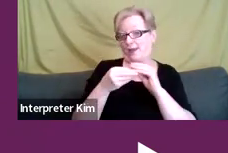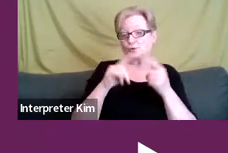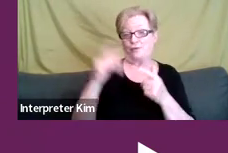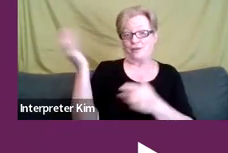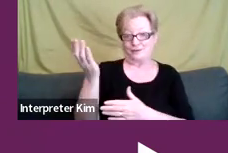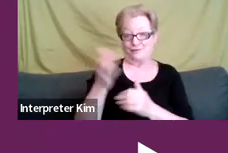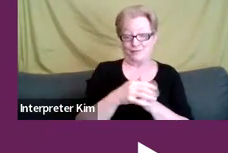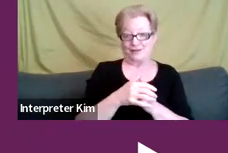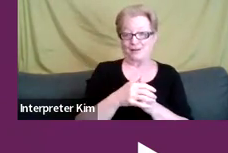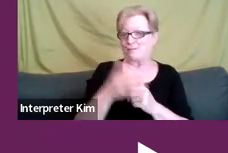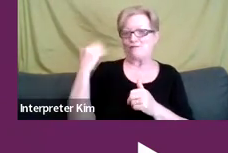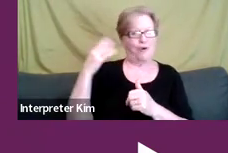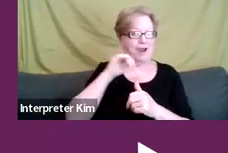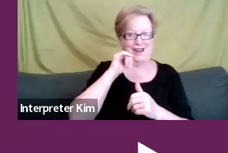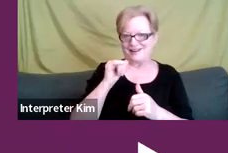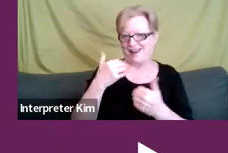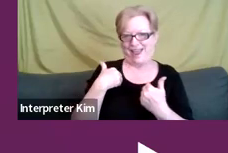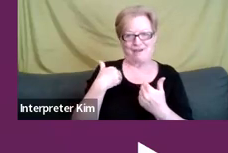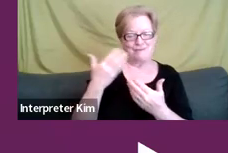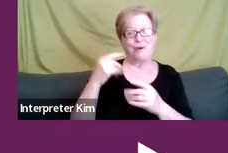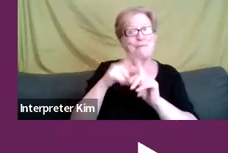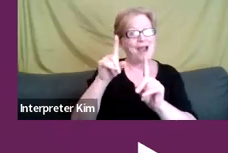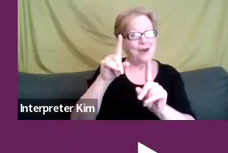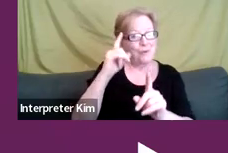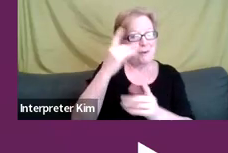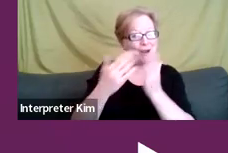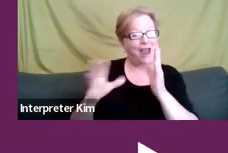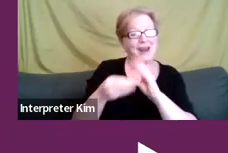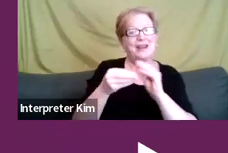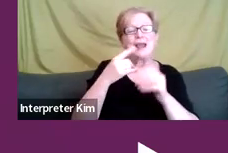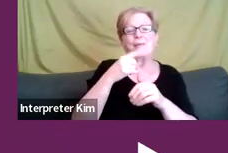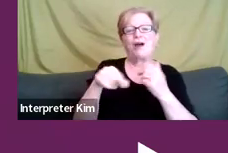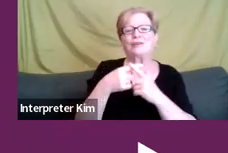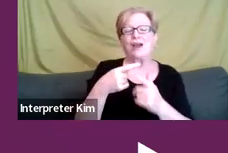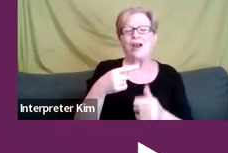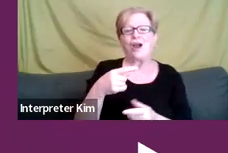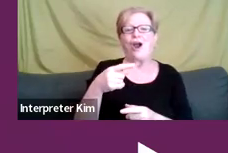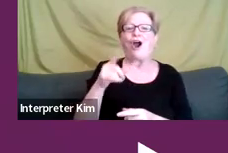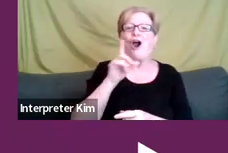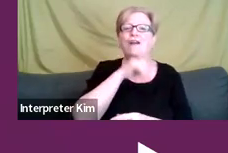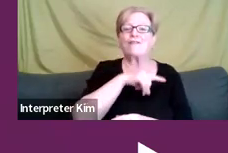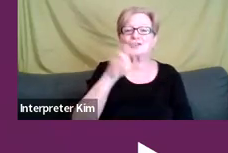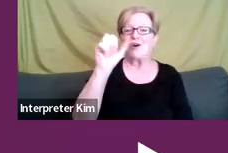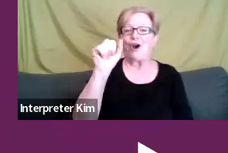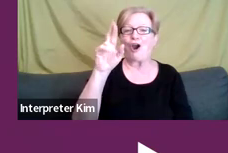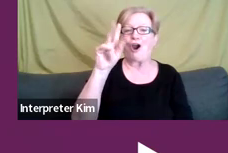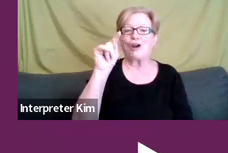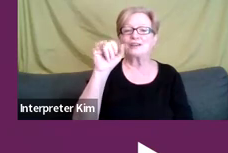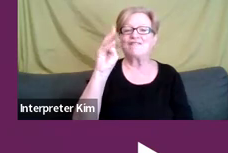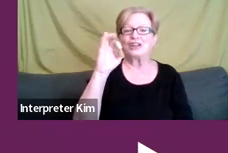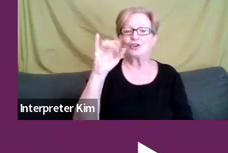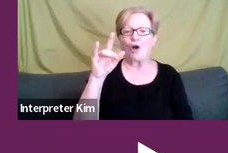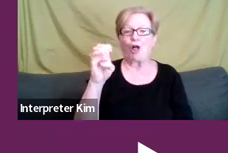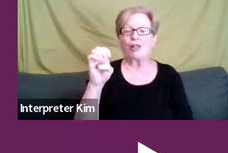presentation that wasn't here before is a part about artificial intelligence and the way in which it's changing a lot